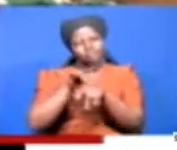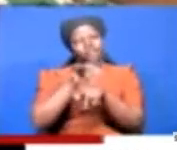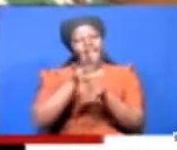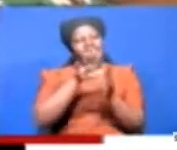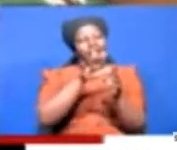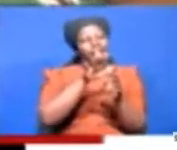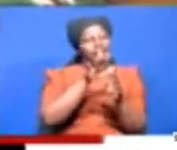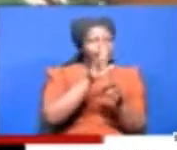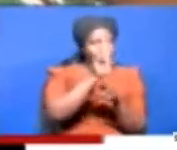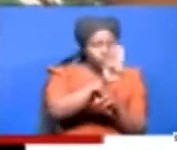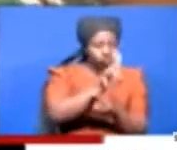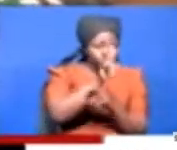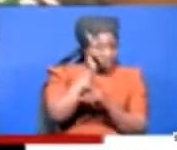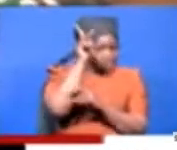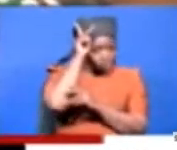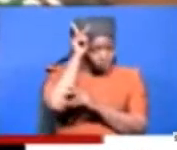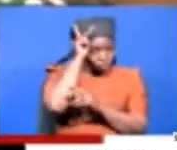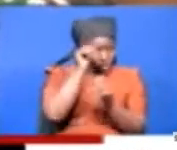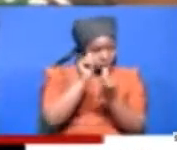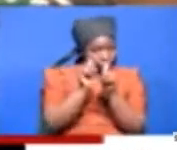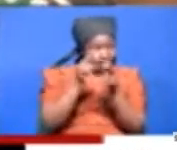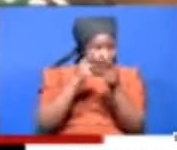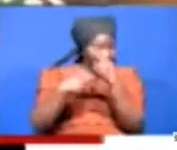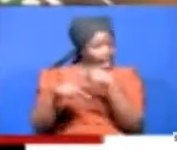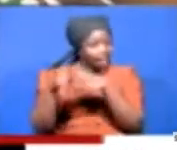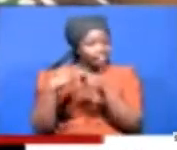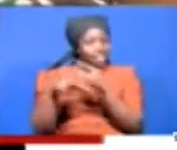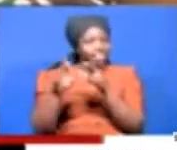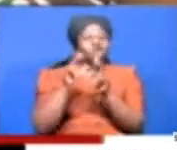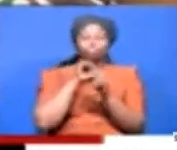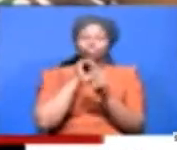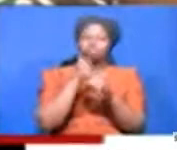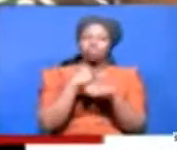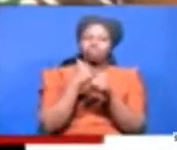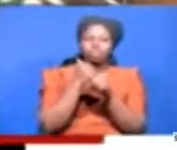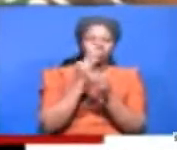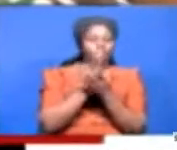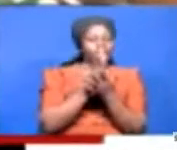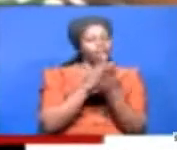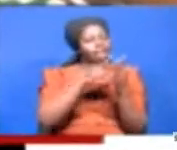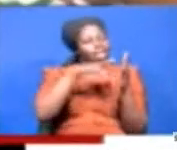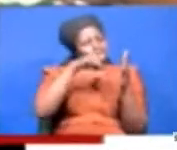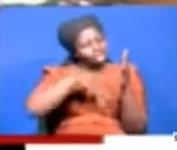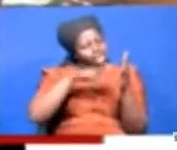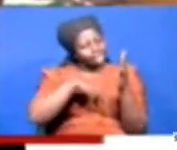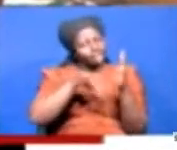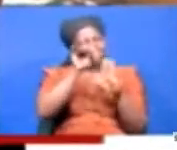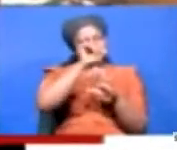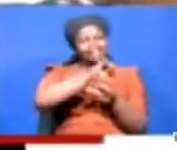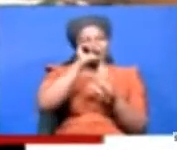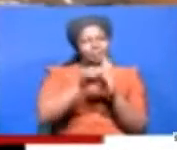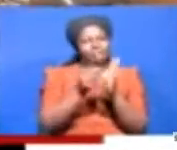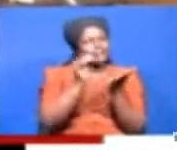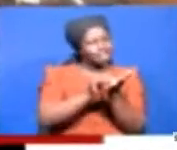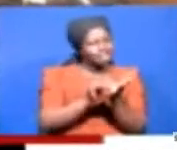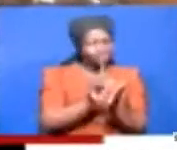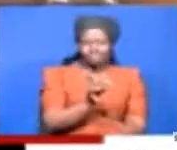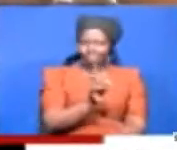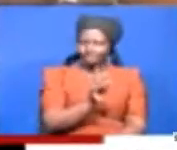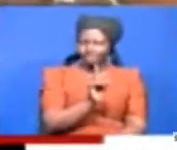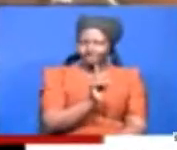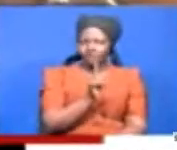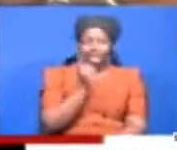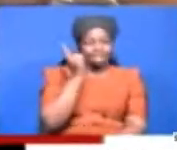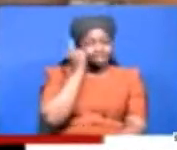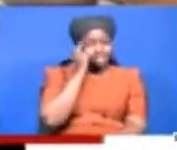the knowledge that they are revising, so that you don't just go through the syllabus again like a machine. And I think